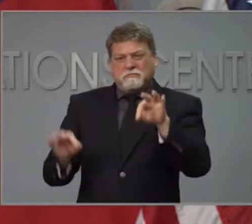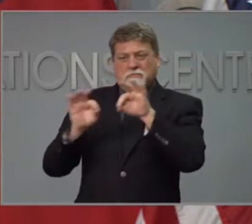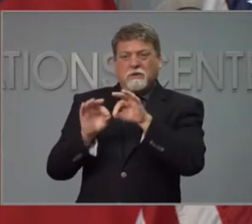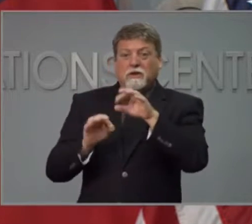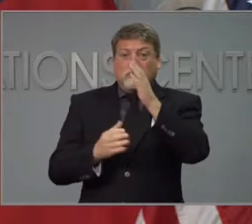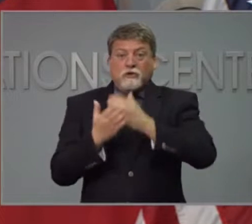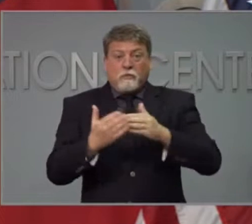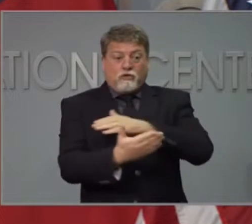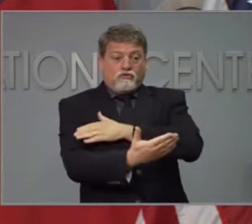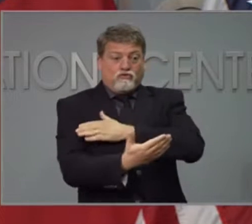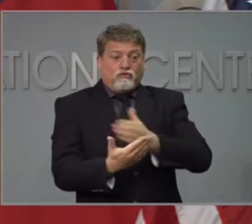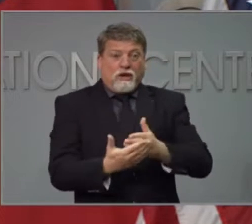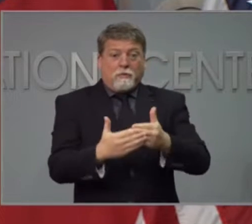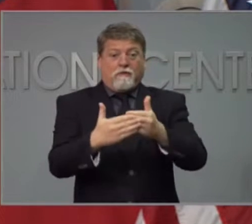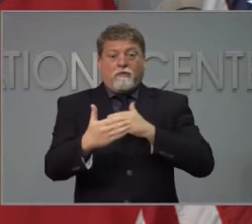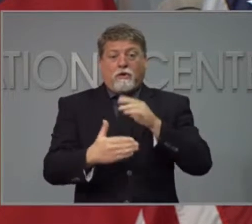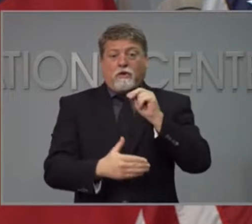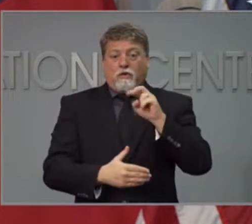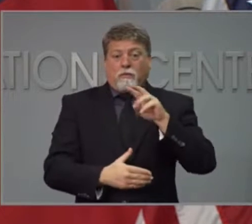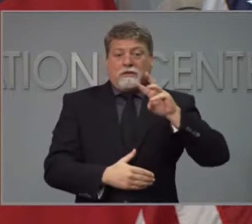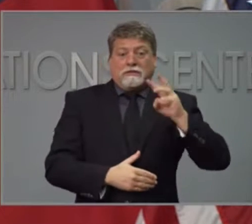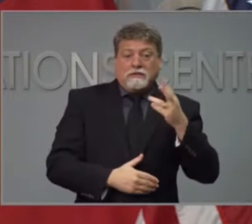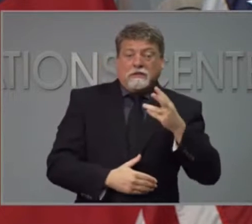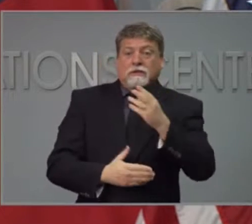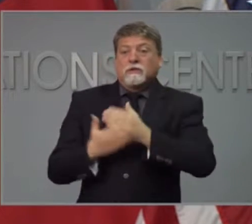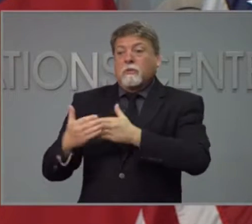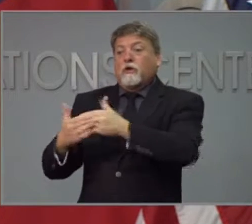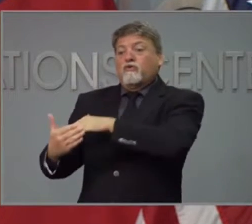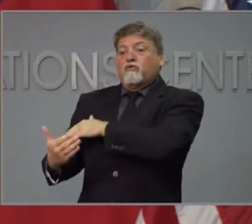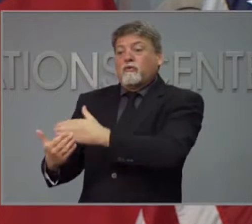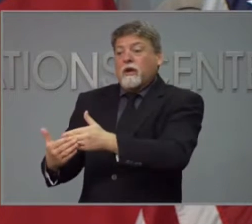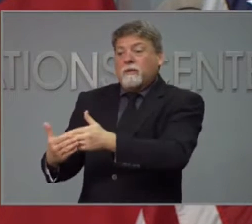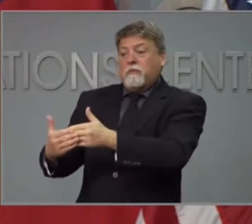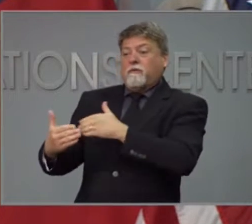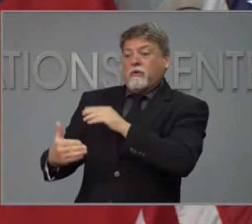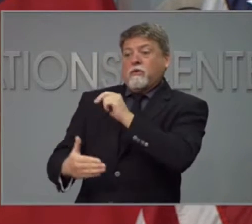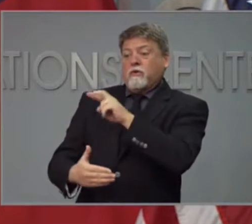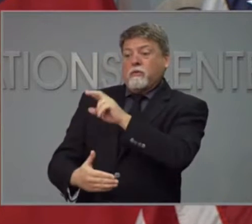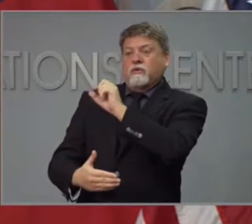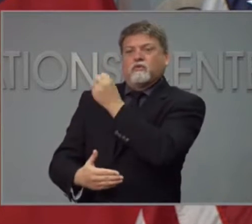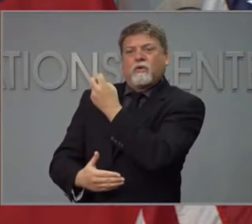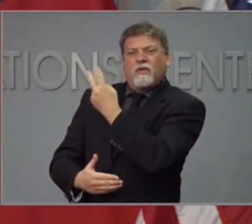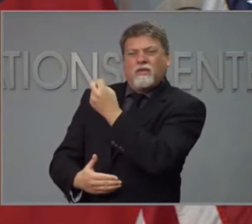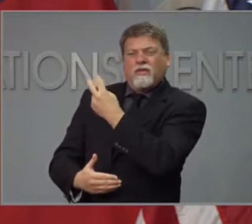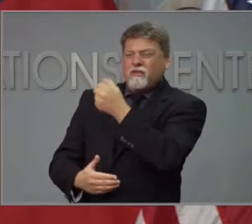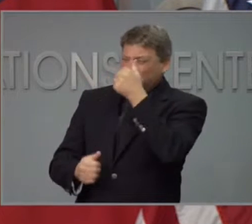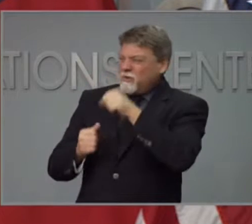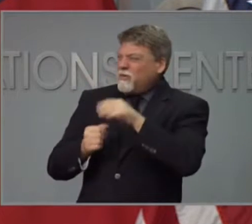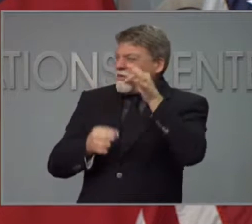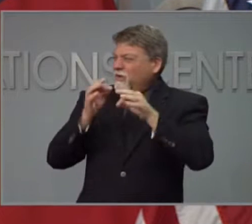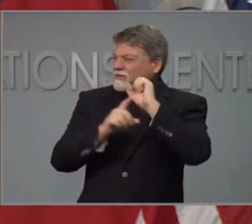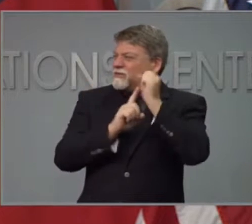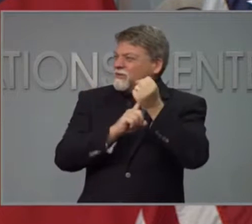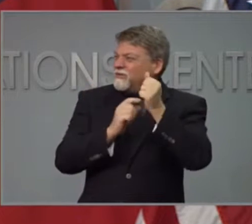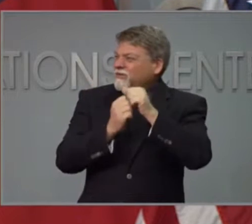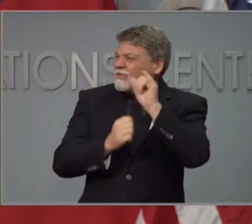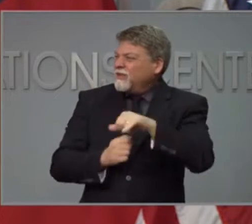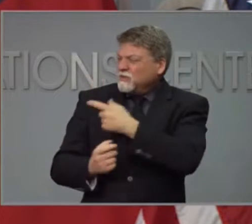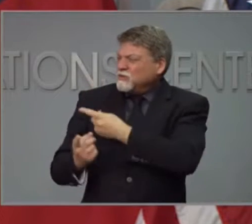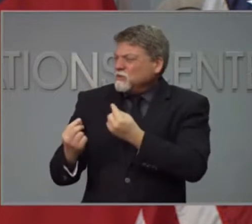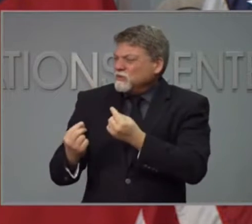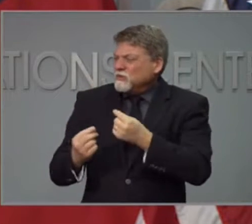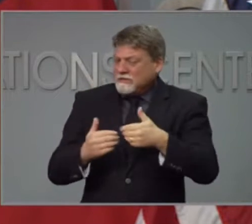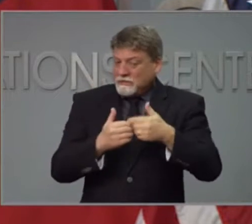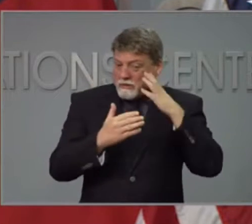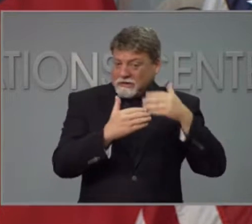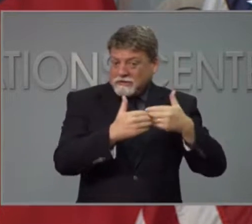by November 12th, in case there is further court action on that. And the question is whether or not y'all will do that. So